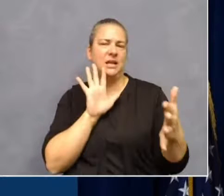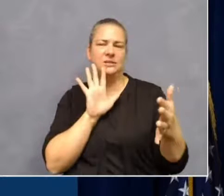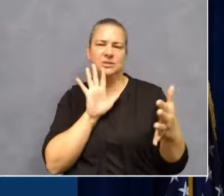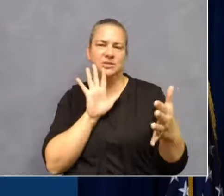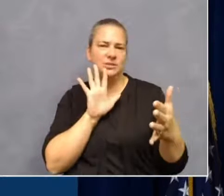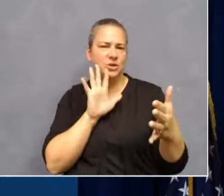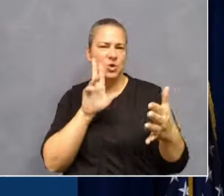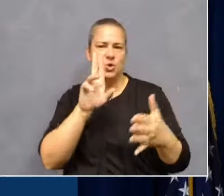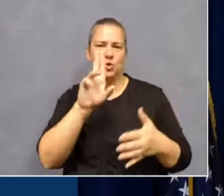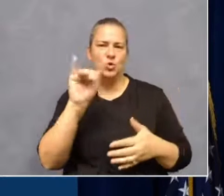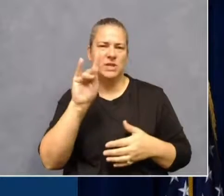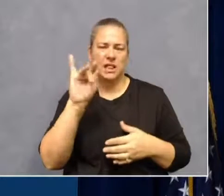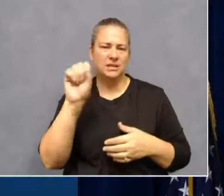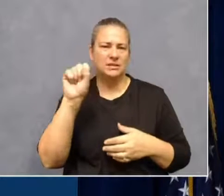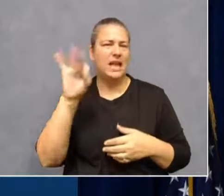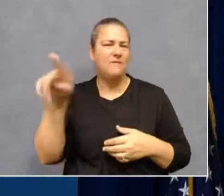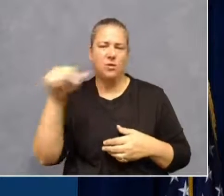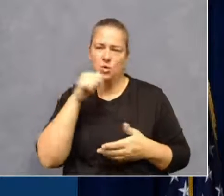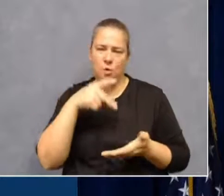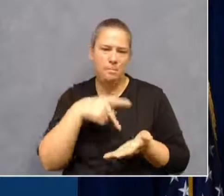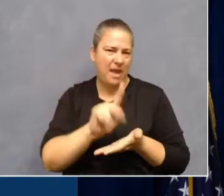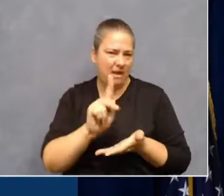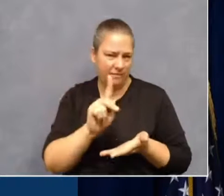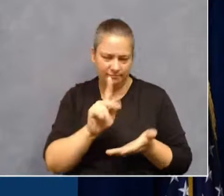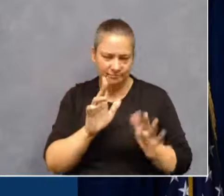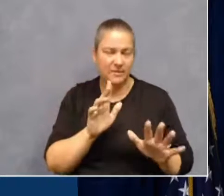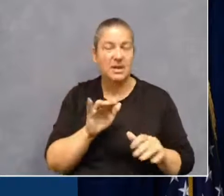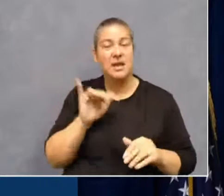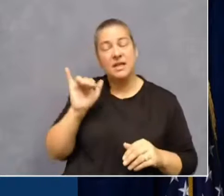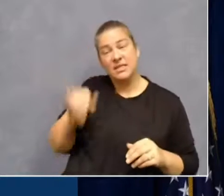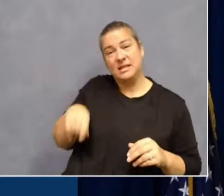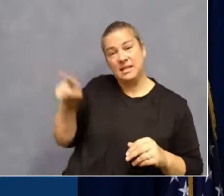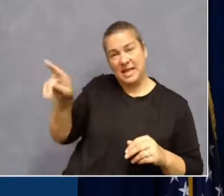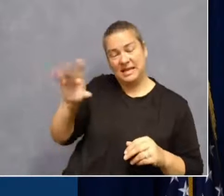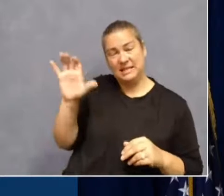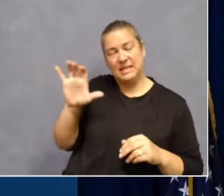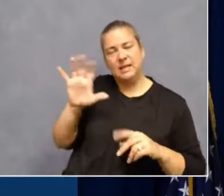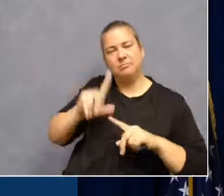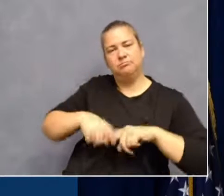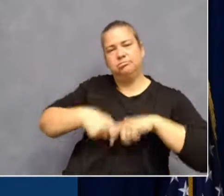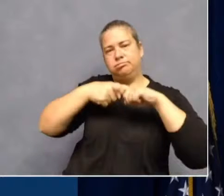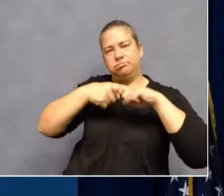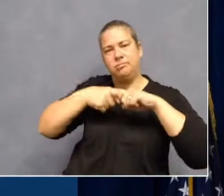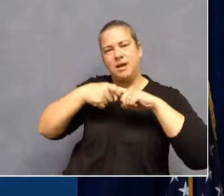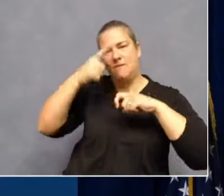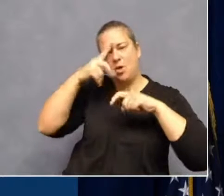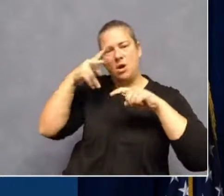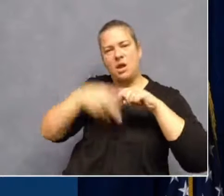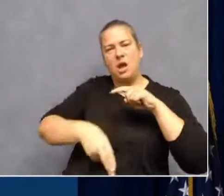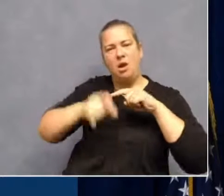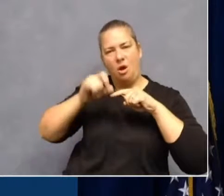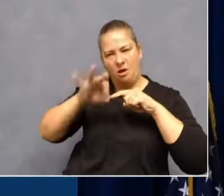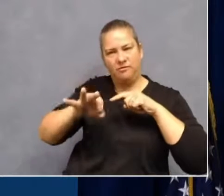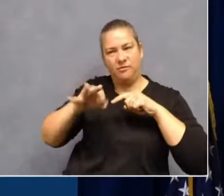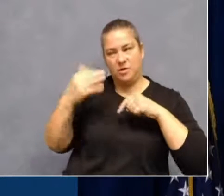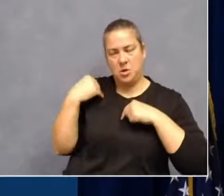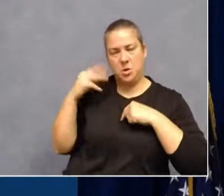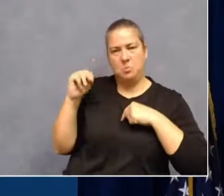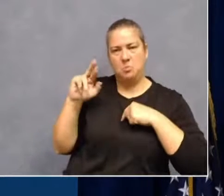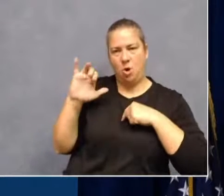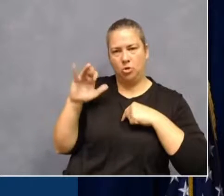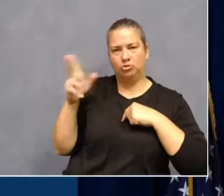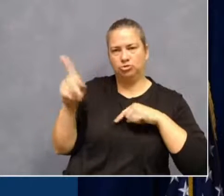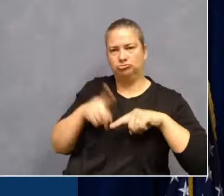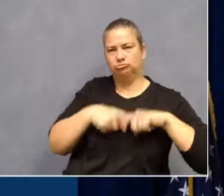for utilities it regulates began a moratorium on cutting off utilities for non-payment in March as well. However,